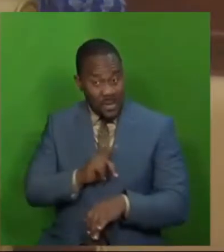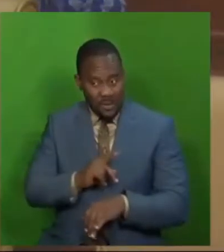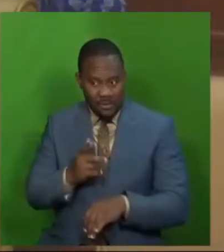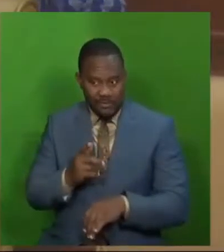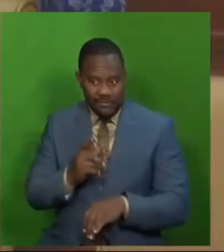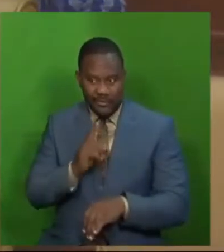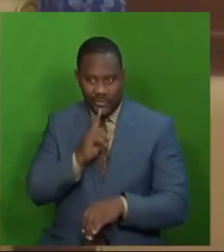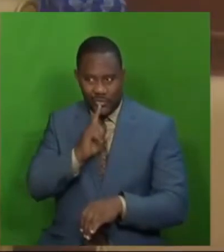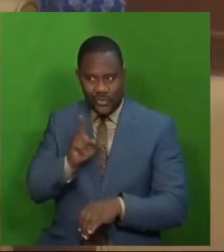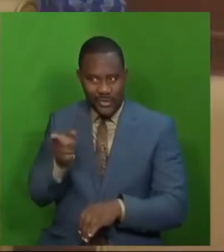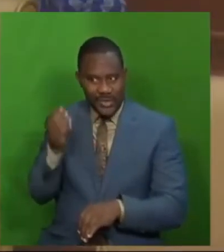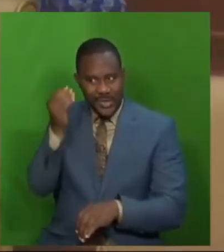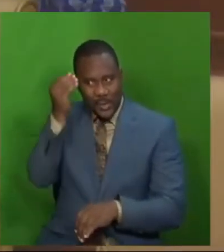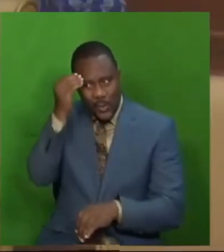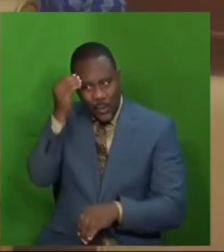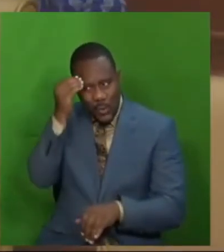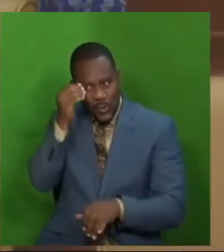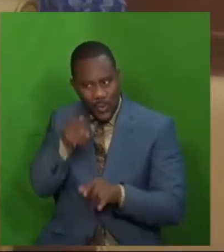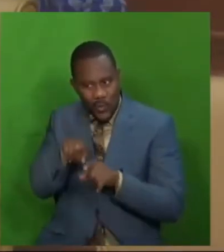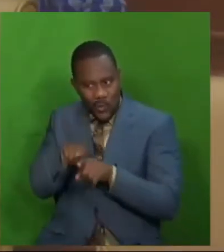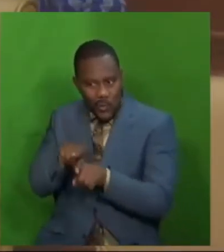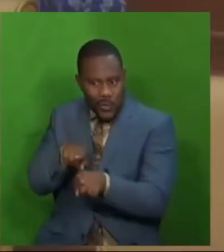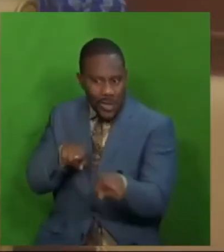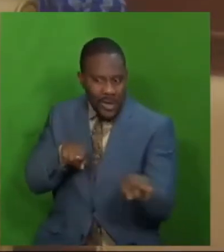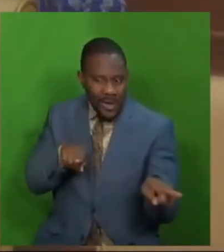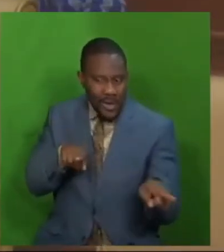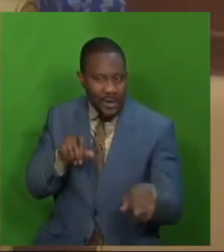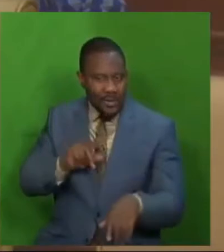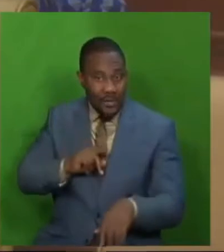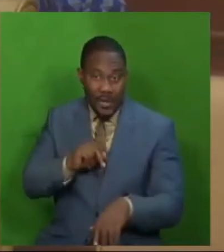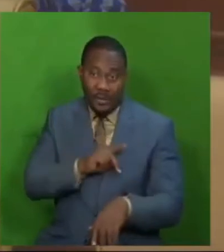Parliament or any of its committees, Mr. Speaker.